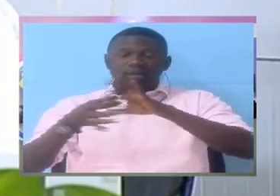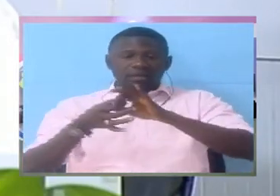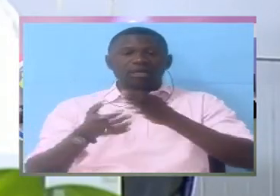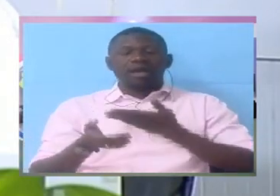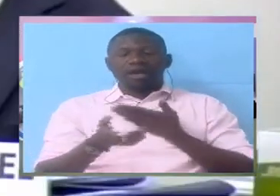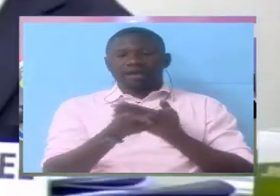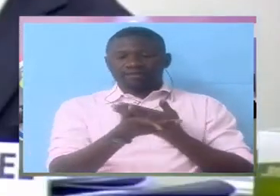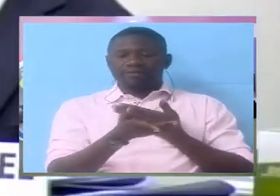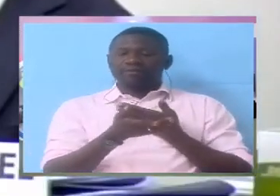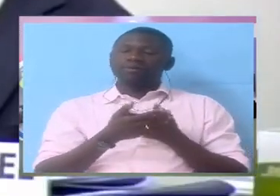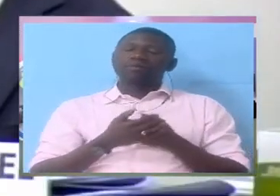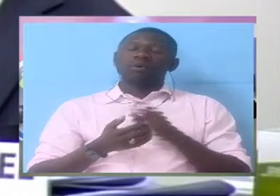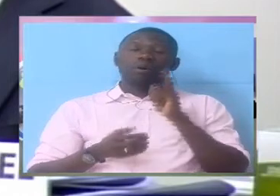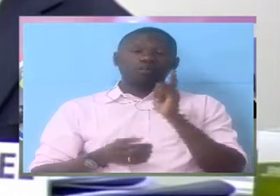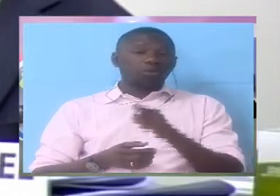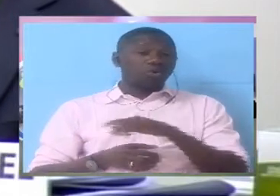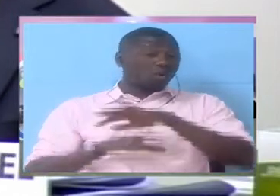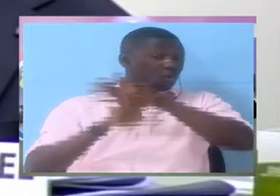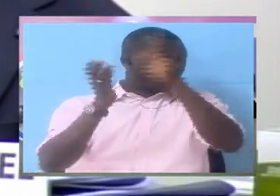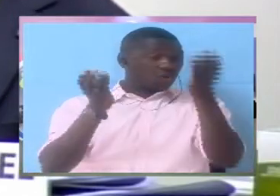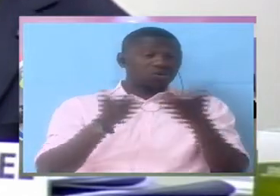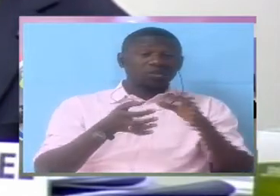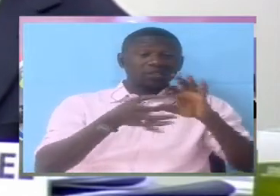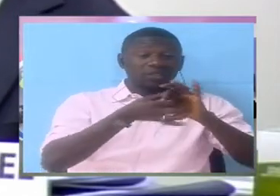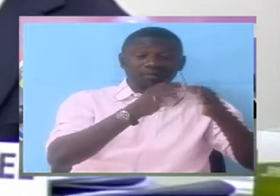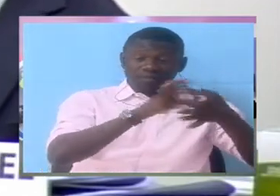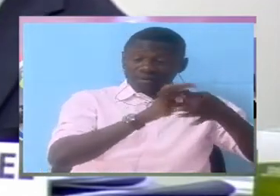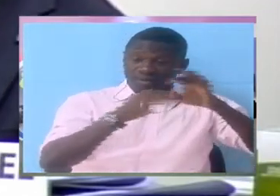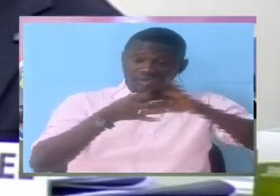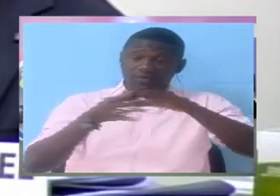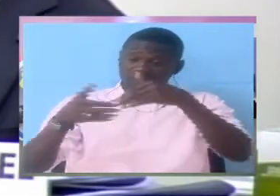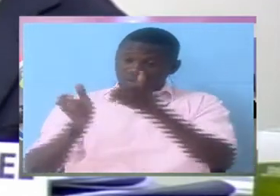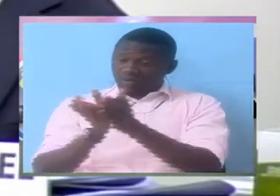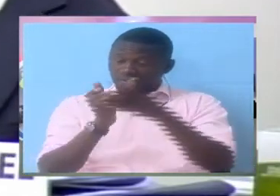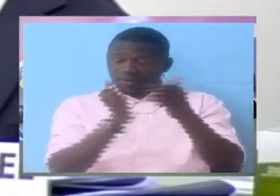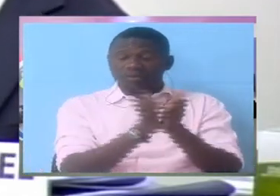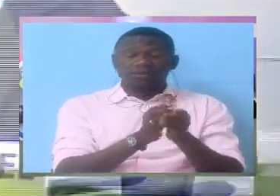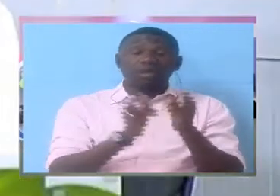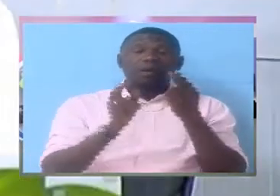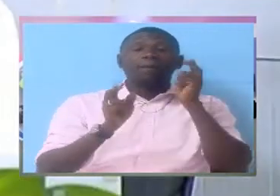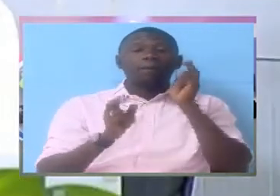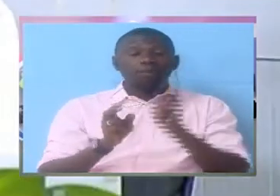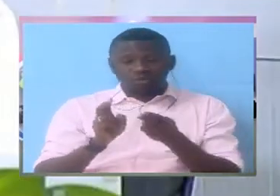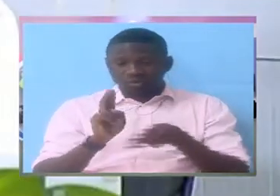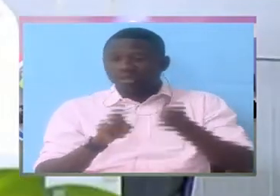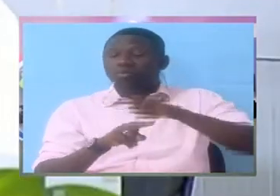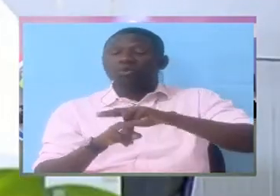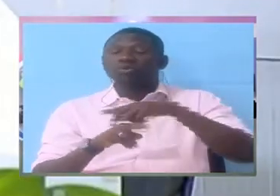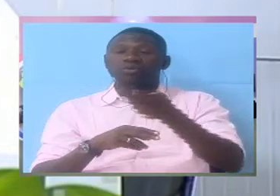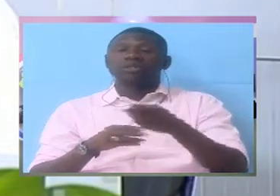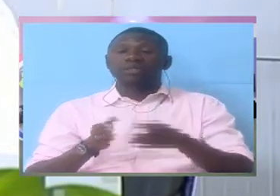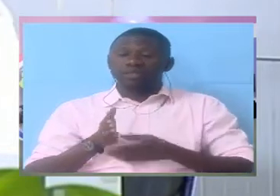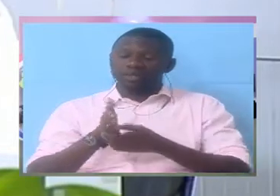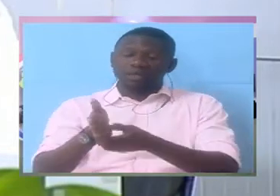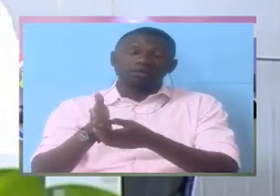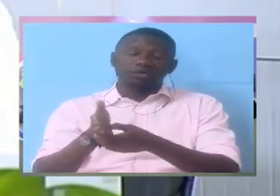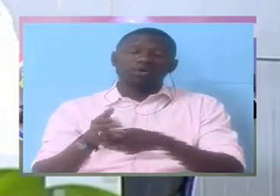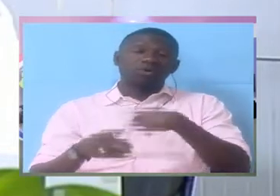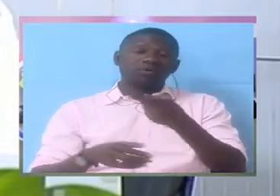those divisions report to the director of operations. Not all the divisions. I